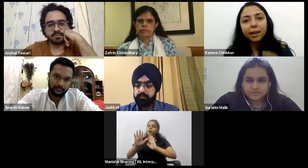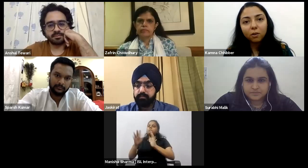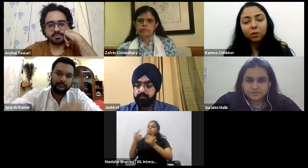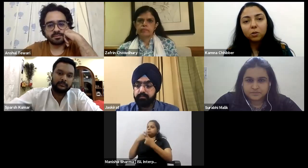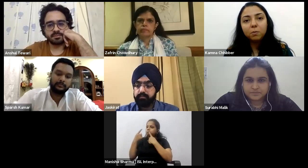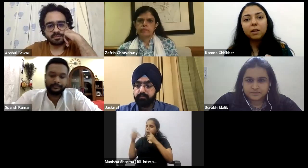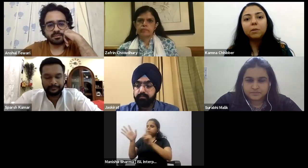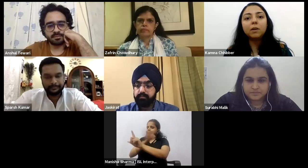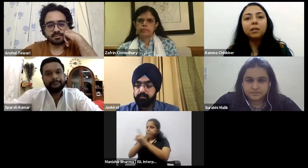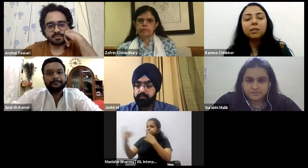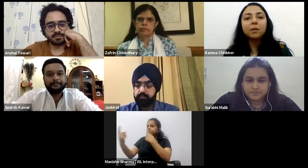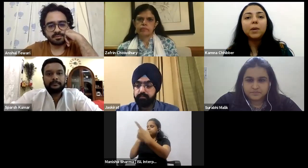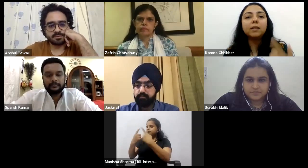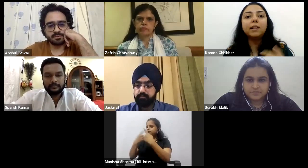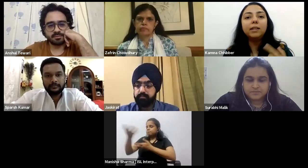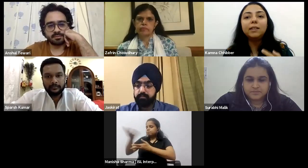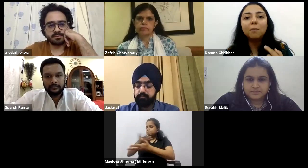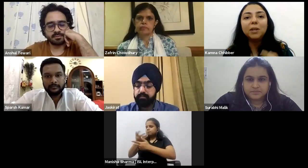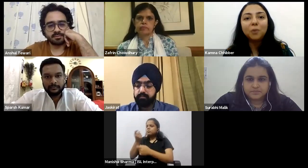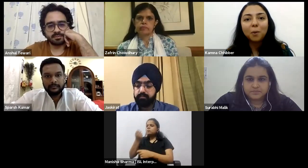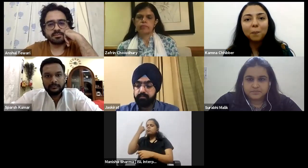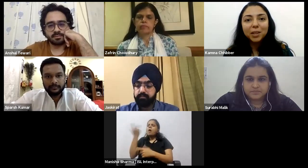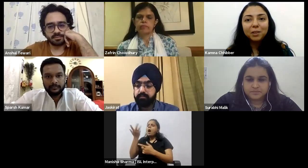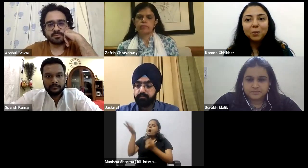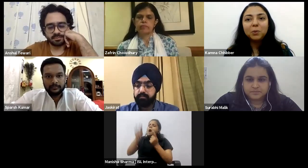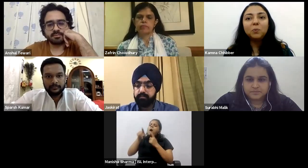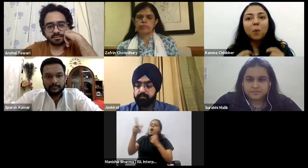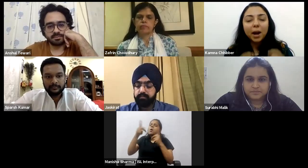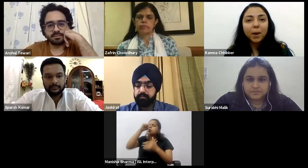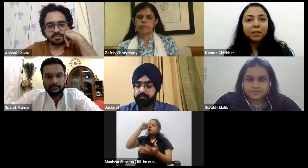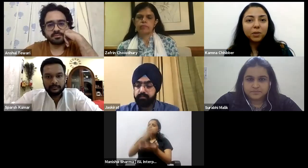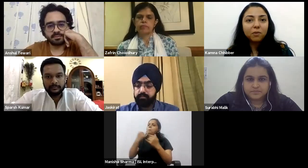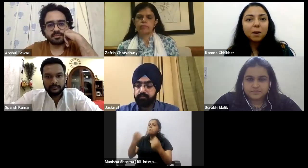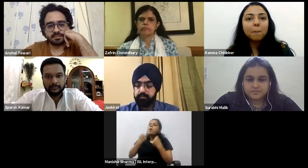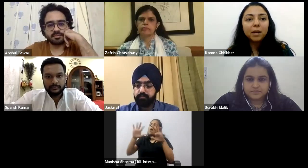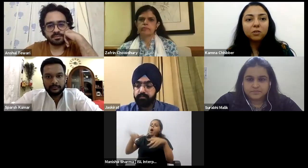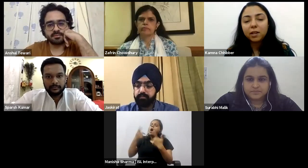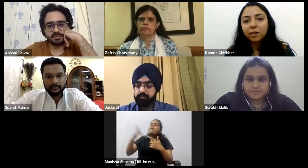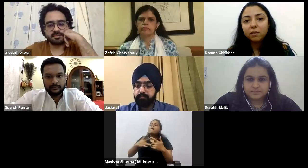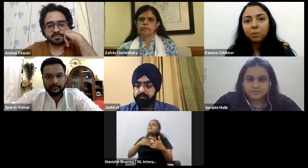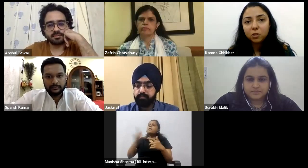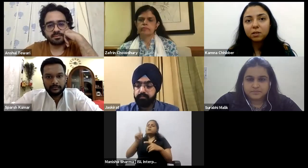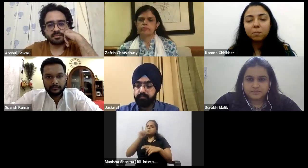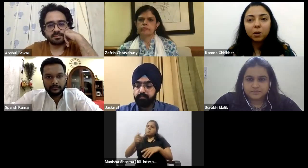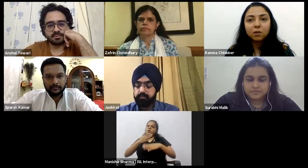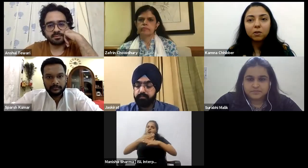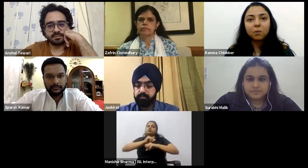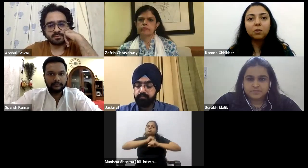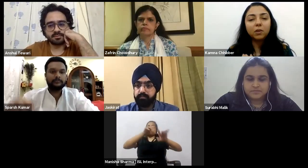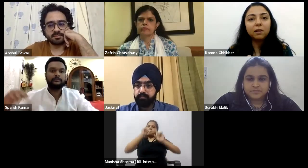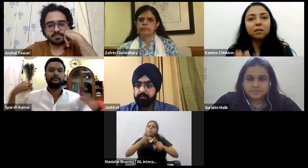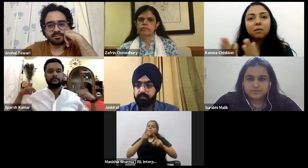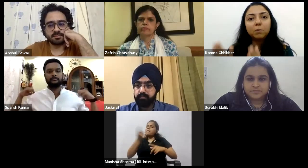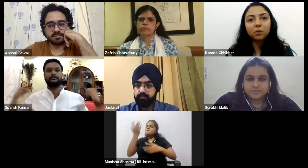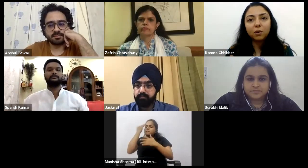in a dialogue, you'll be able to understand where is that need coming from. Why do they feel compelled to share that information? Is it because they want